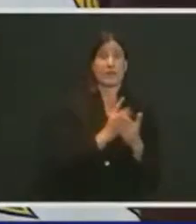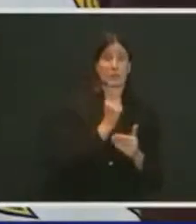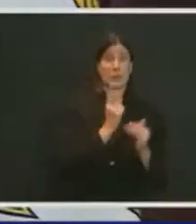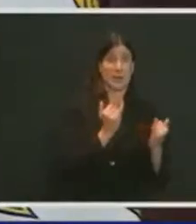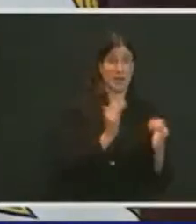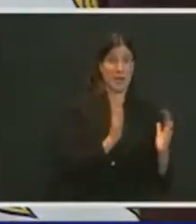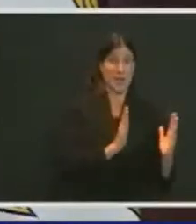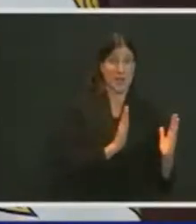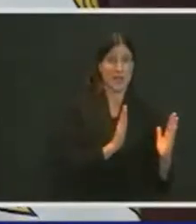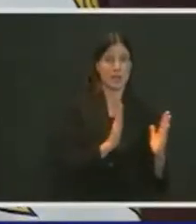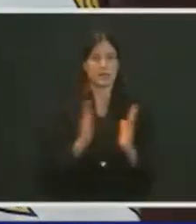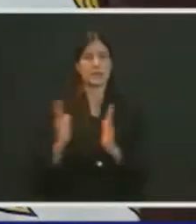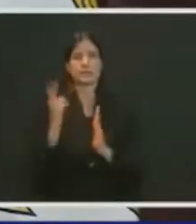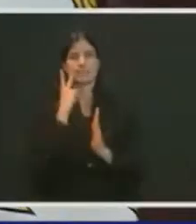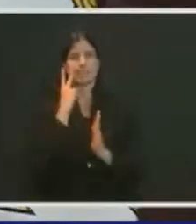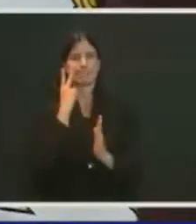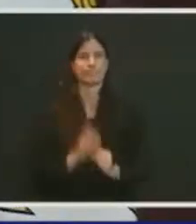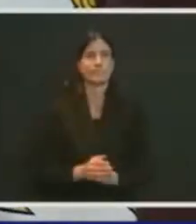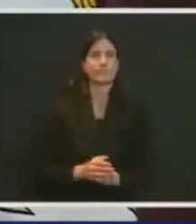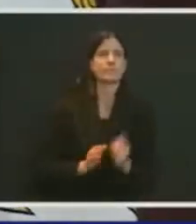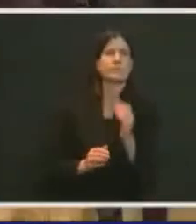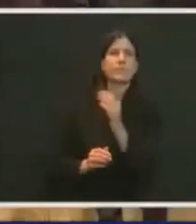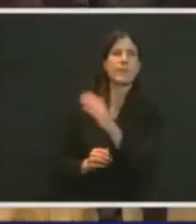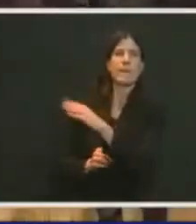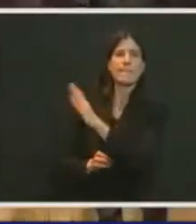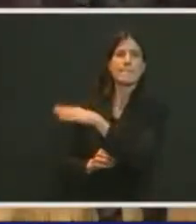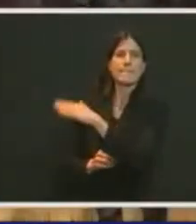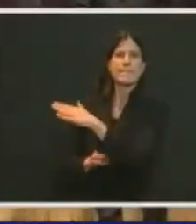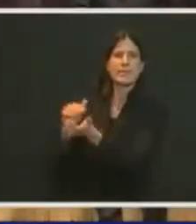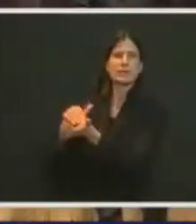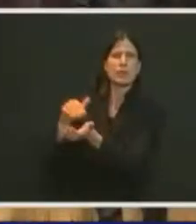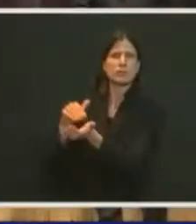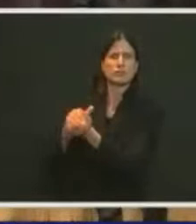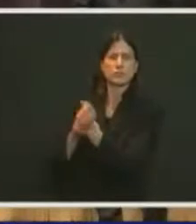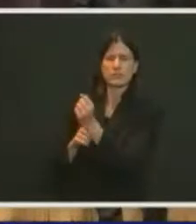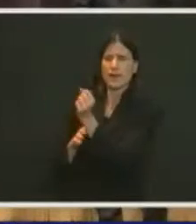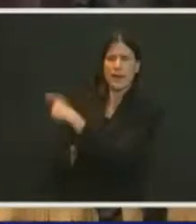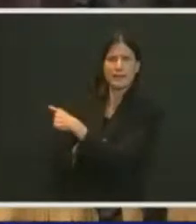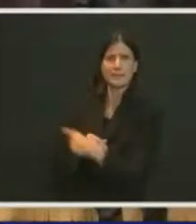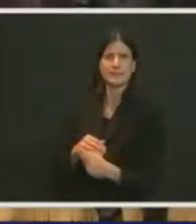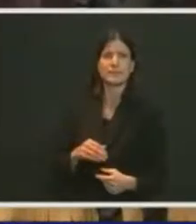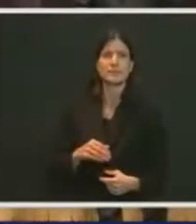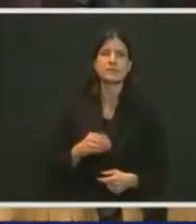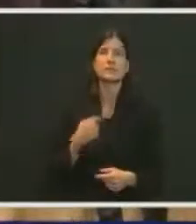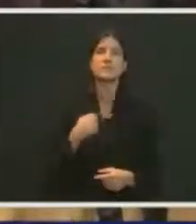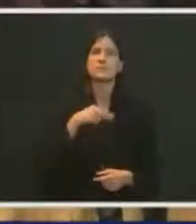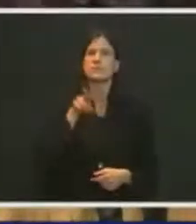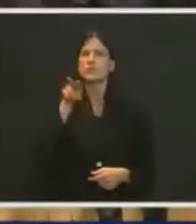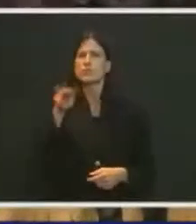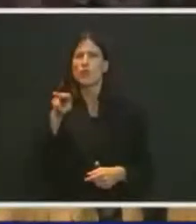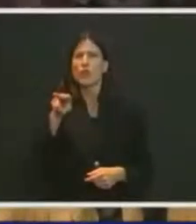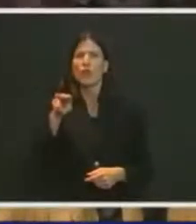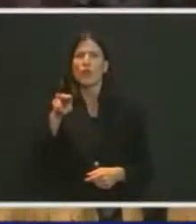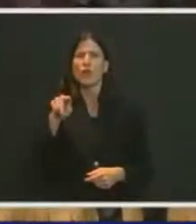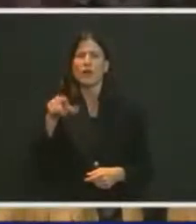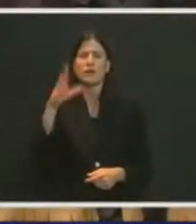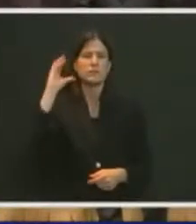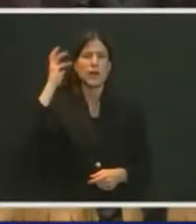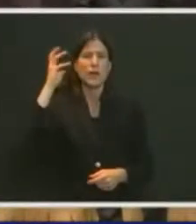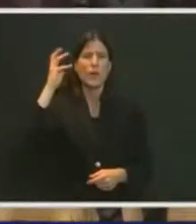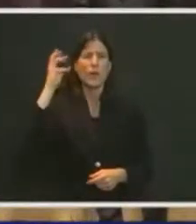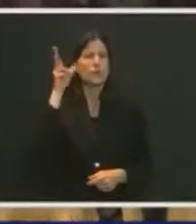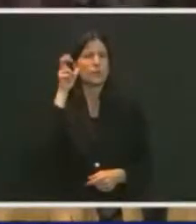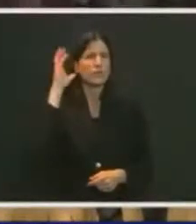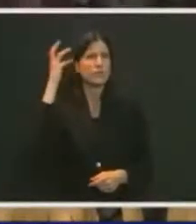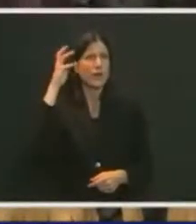back here. Good afternoon, doctor. Recently on local talk radio, there was discussion about people still testing positive, even